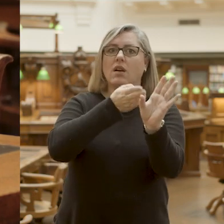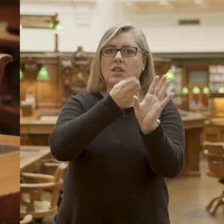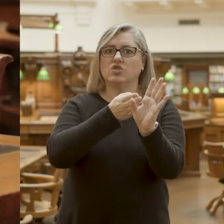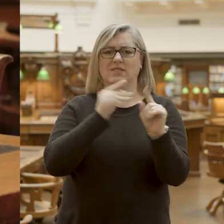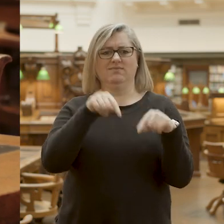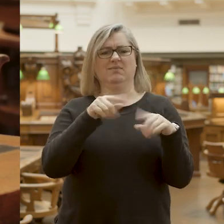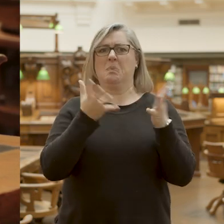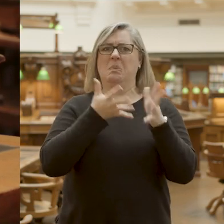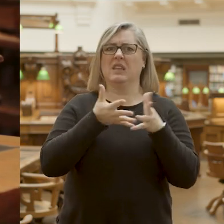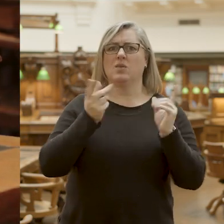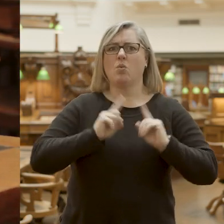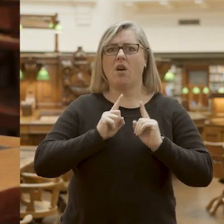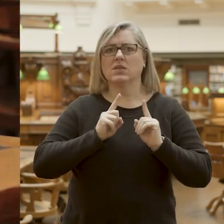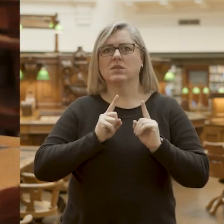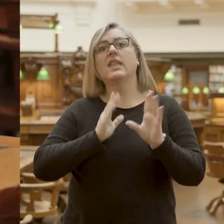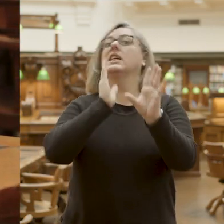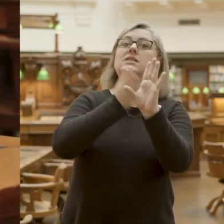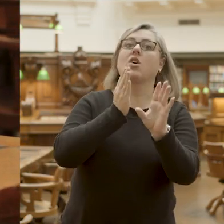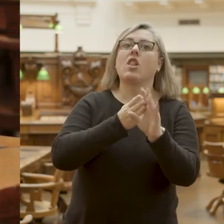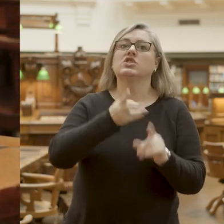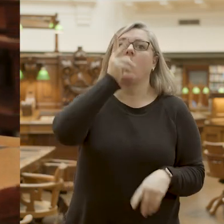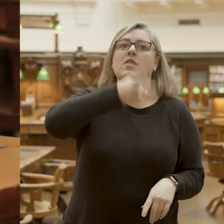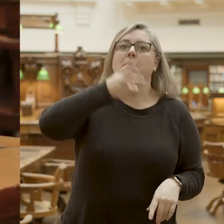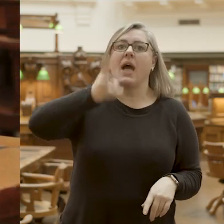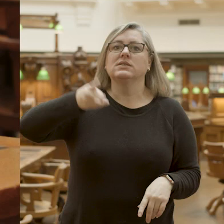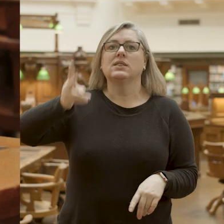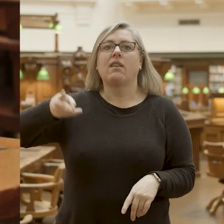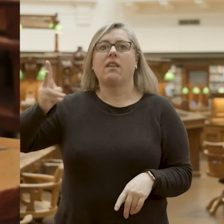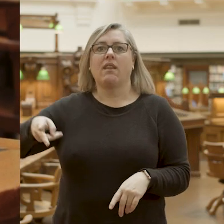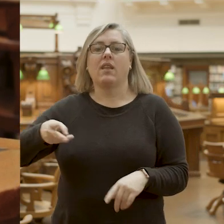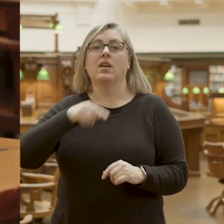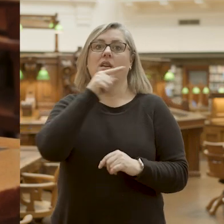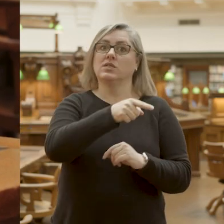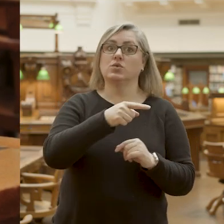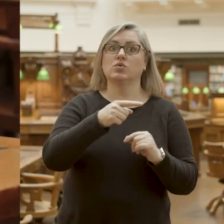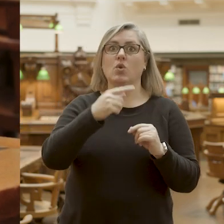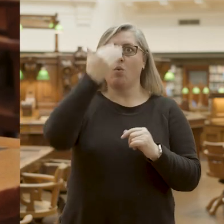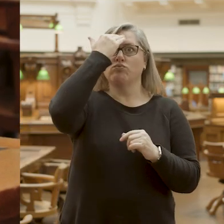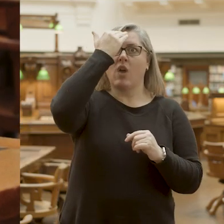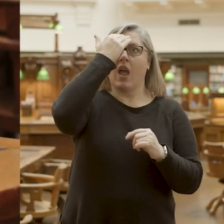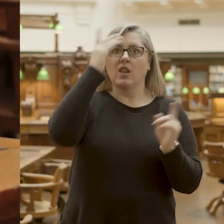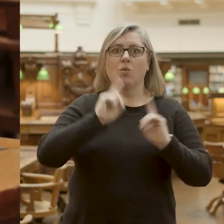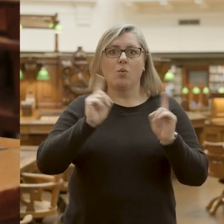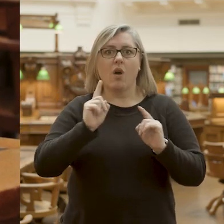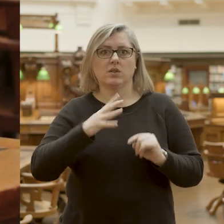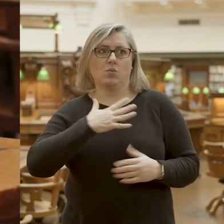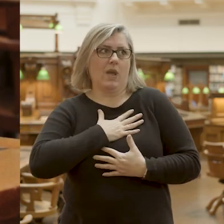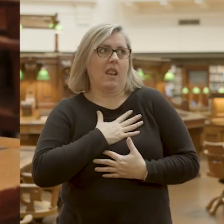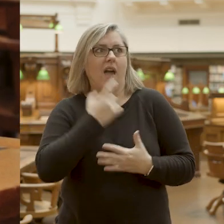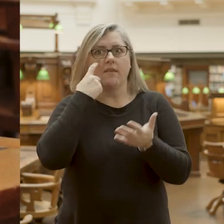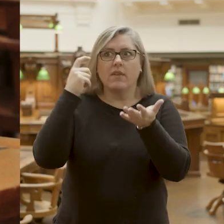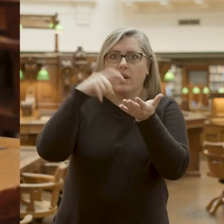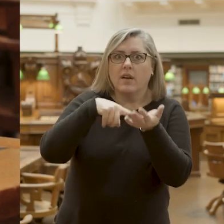is the psychology of patterns. You see, the human brain loves patterns. We love recognizing